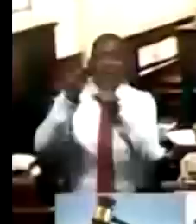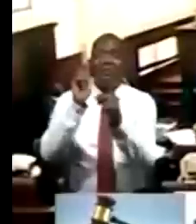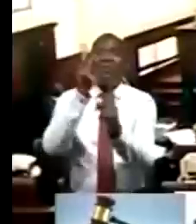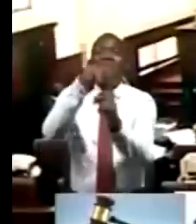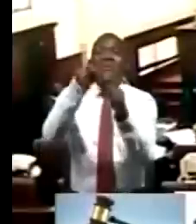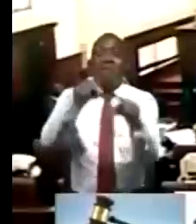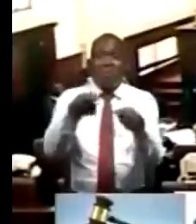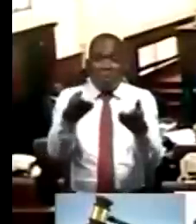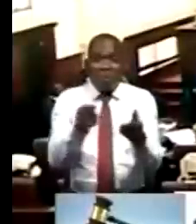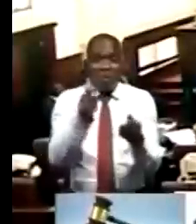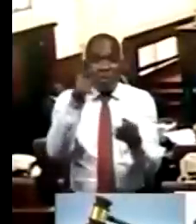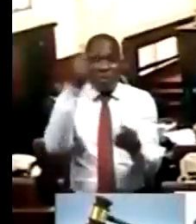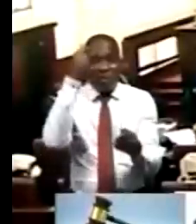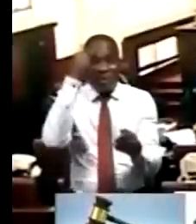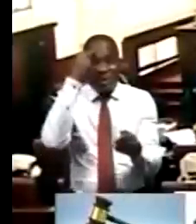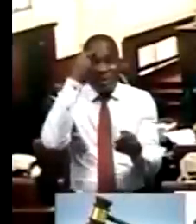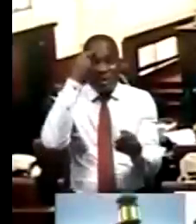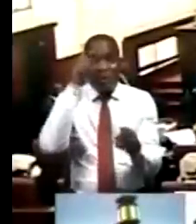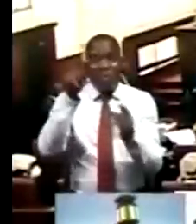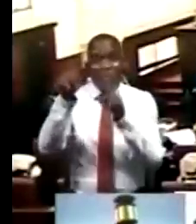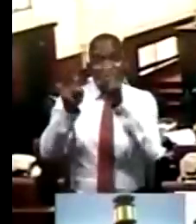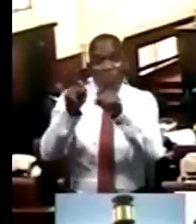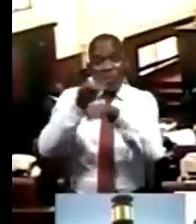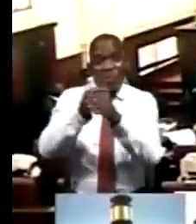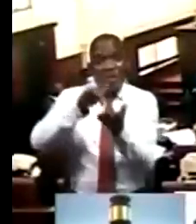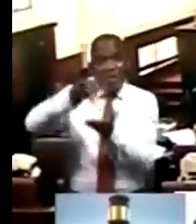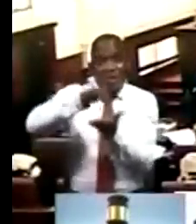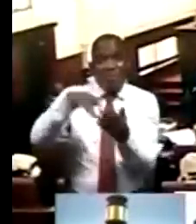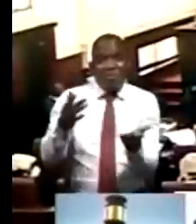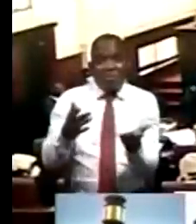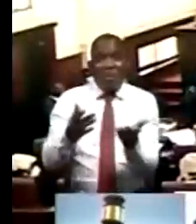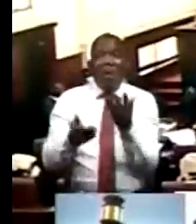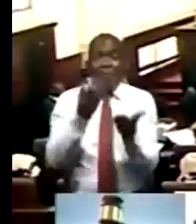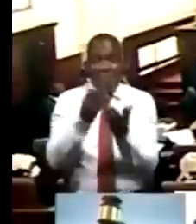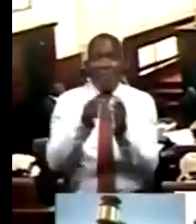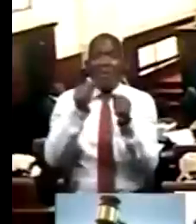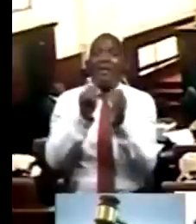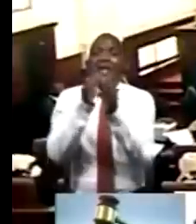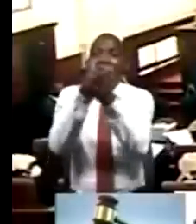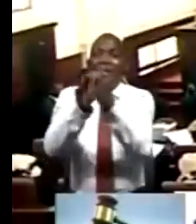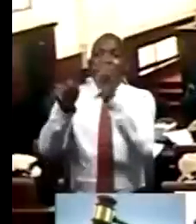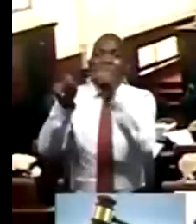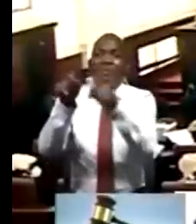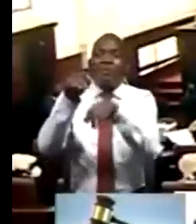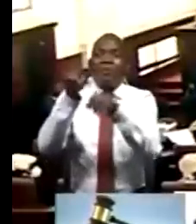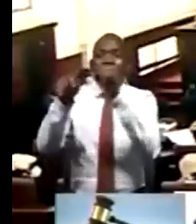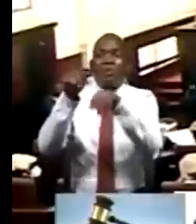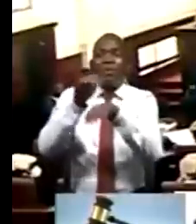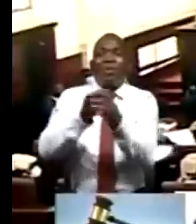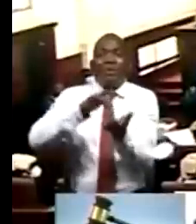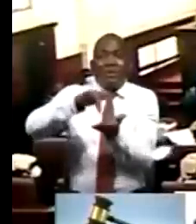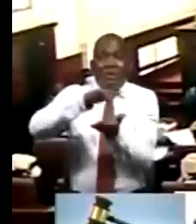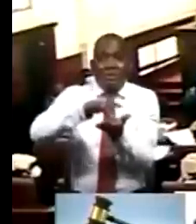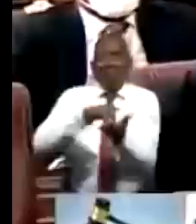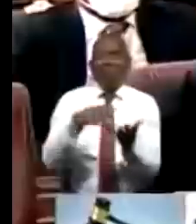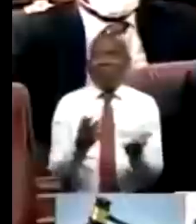maybe you think they will cross-examine on that. Exactly. So it would have been better if it's played before. My lord, in